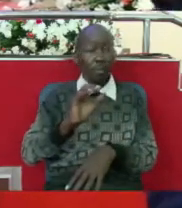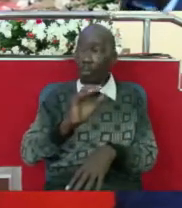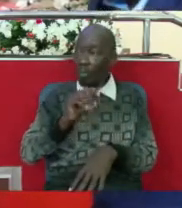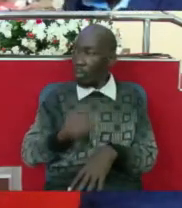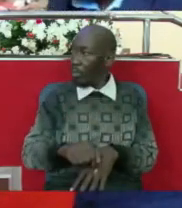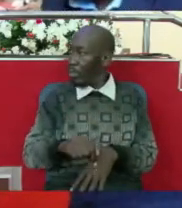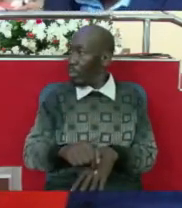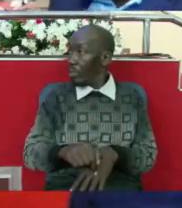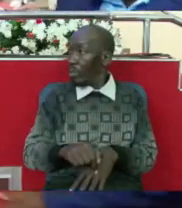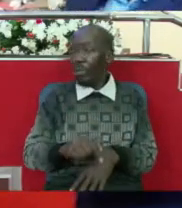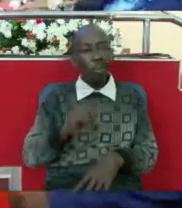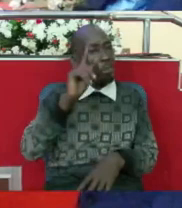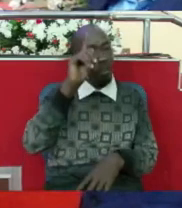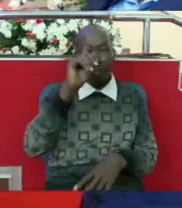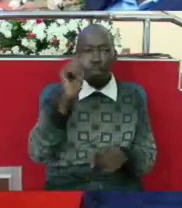He can't lie.